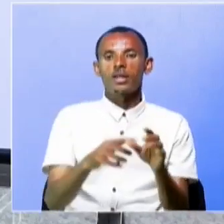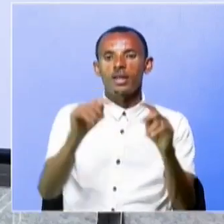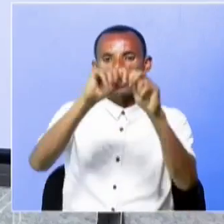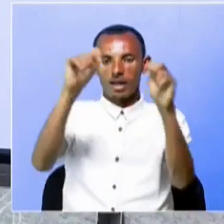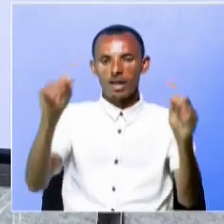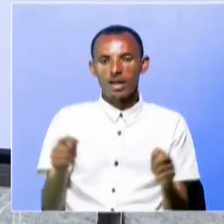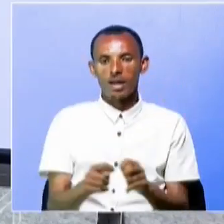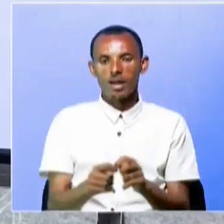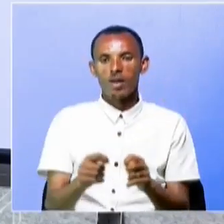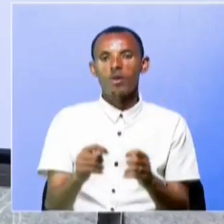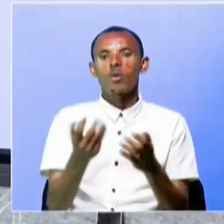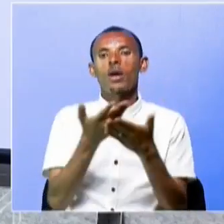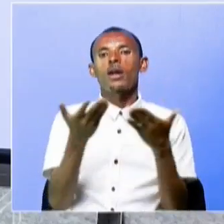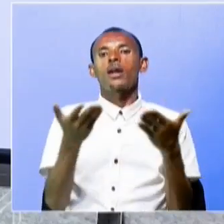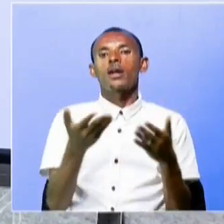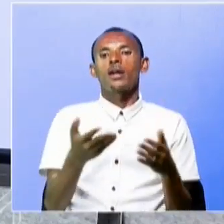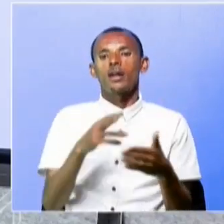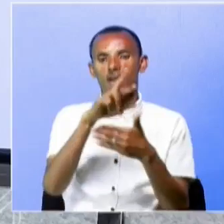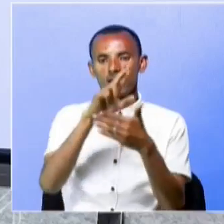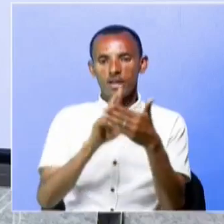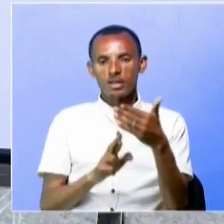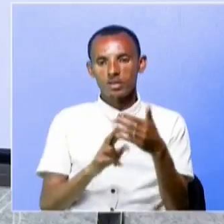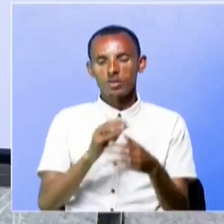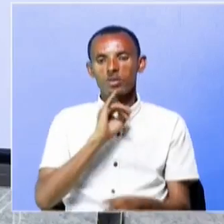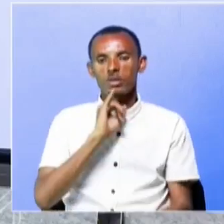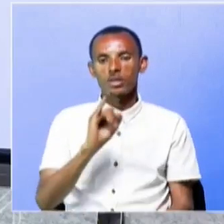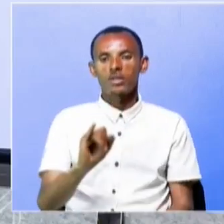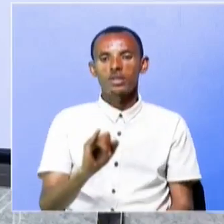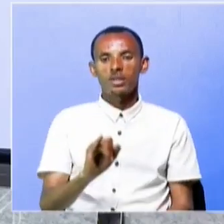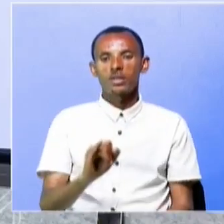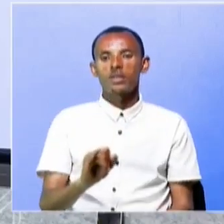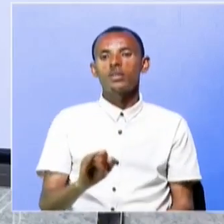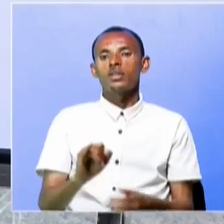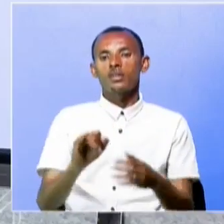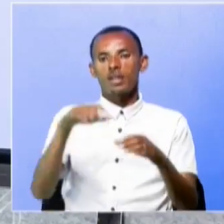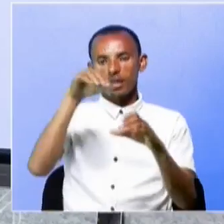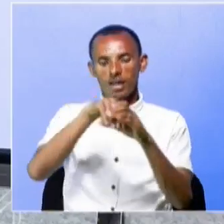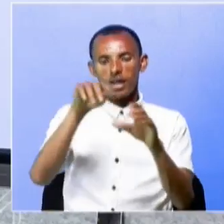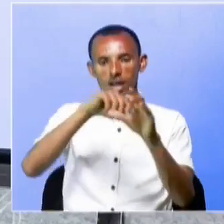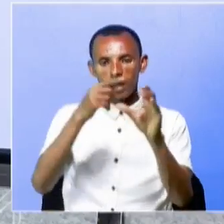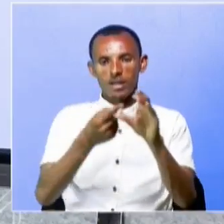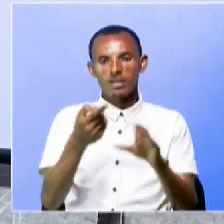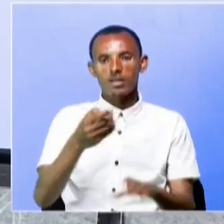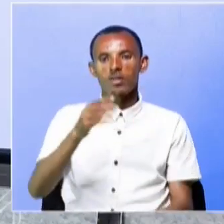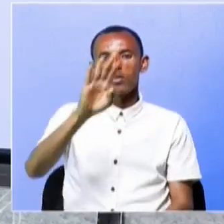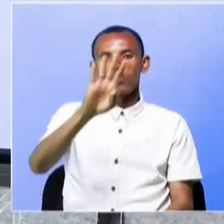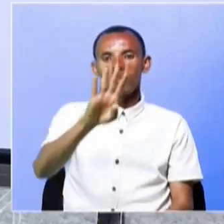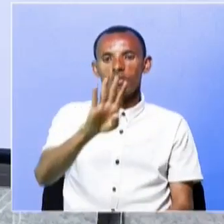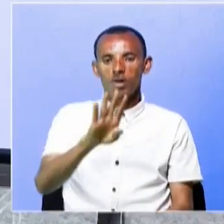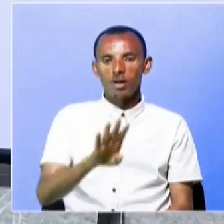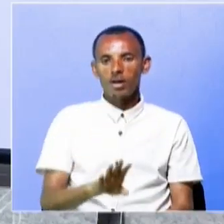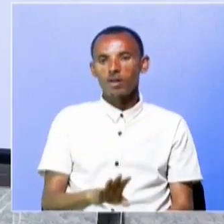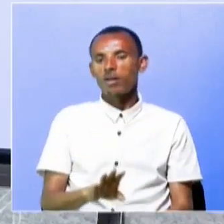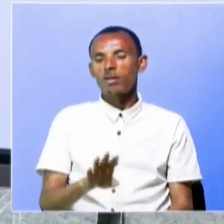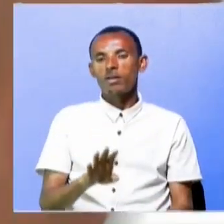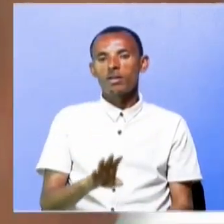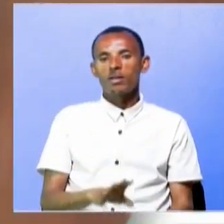triangle where the ratio of the interior angles are in